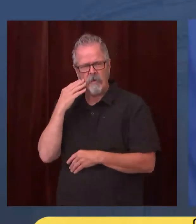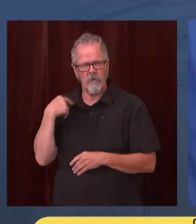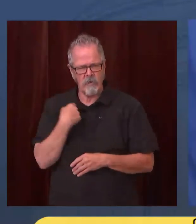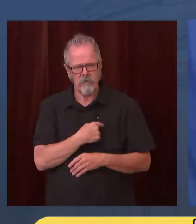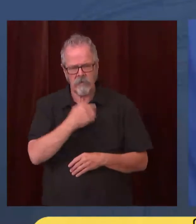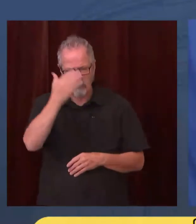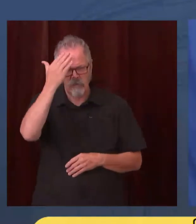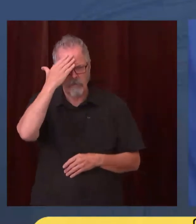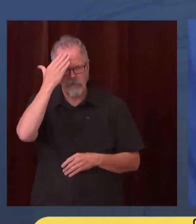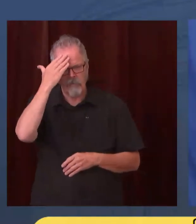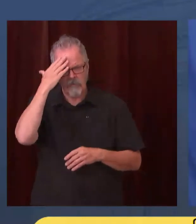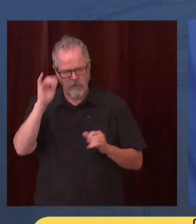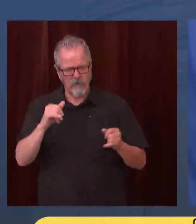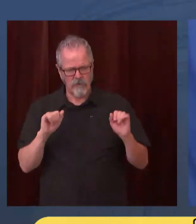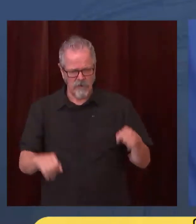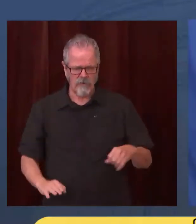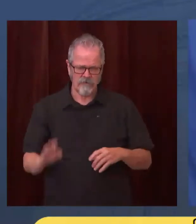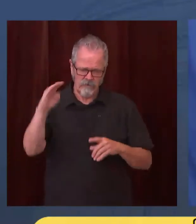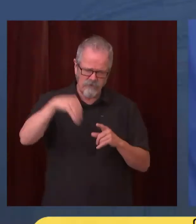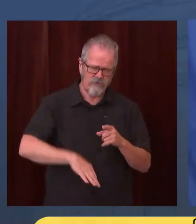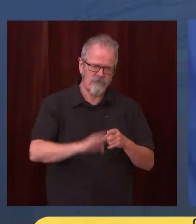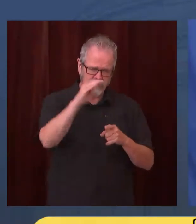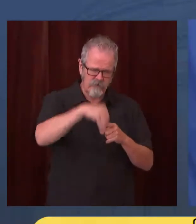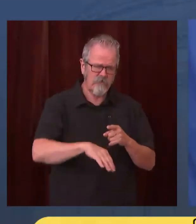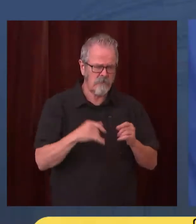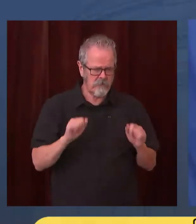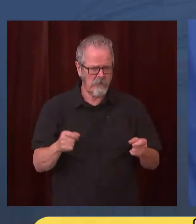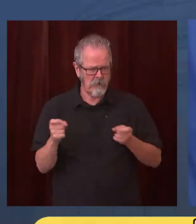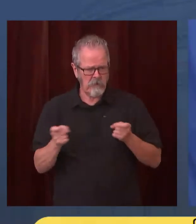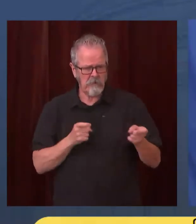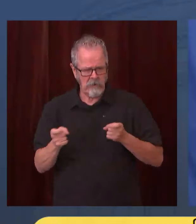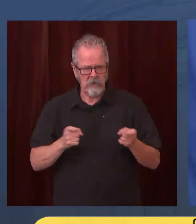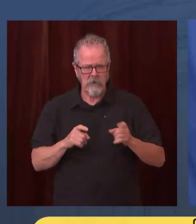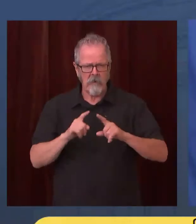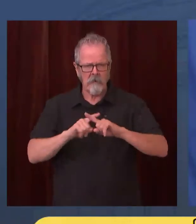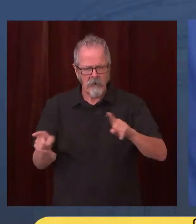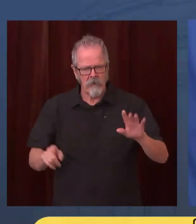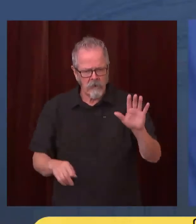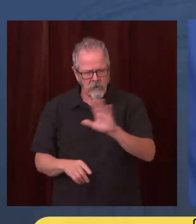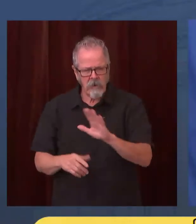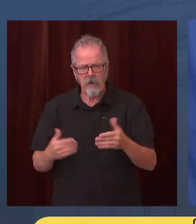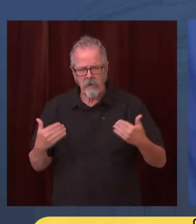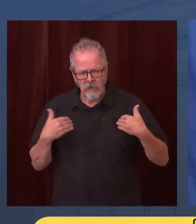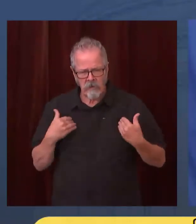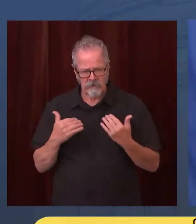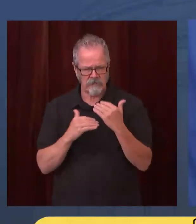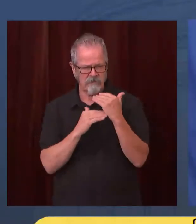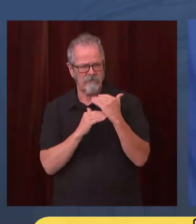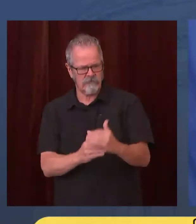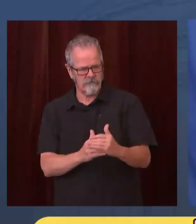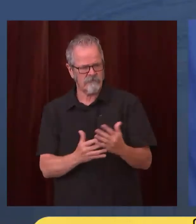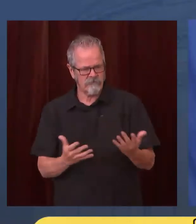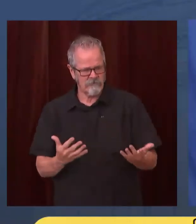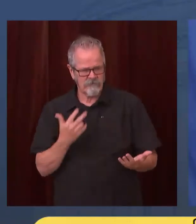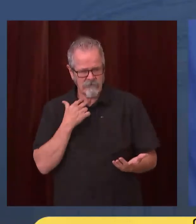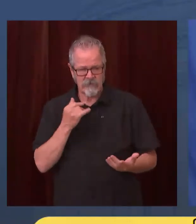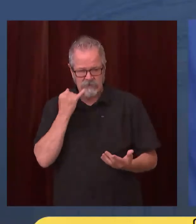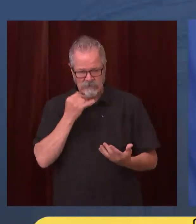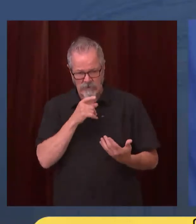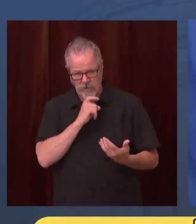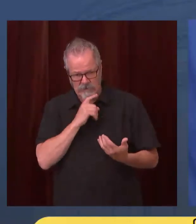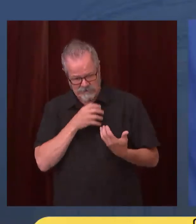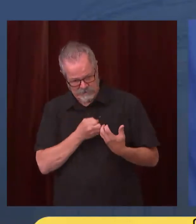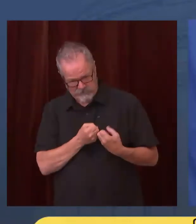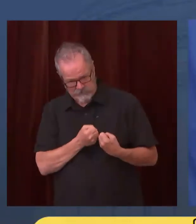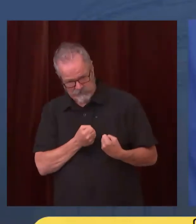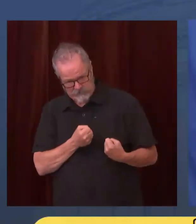that we have to remind Washingtonians that we're not just competing with what's happening for resources in the state of Washington. Those same resources